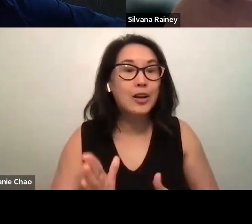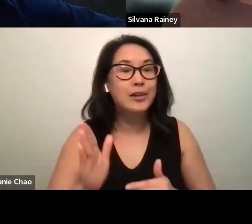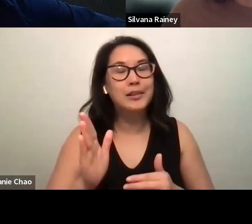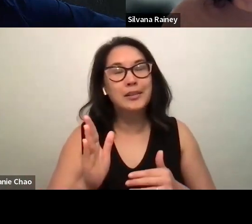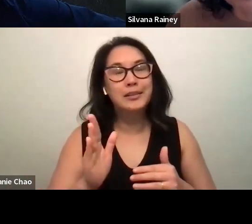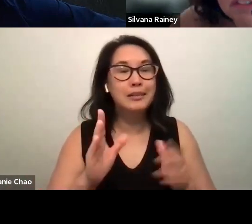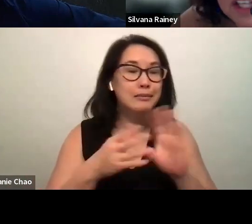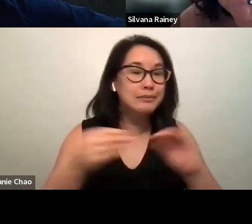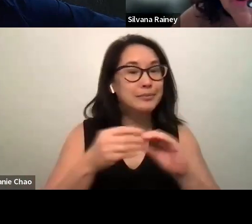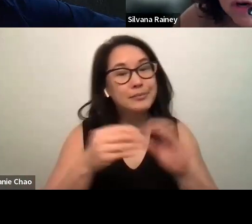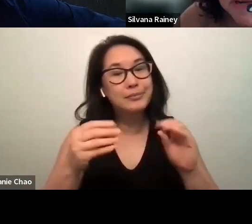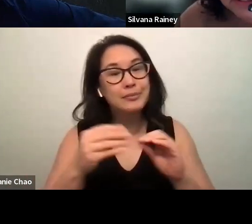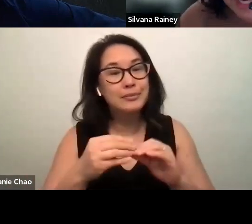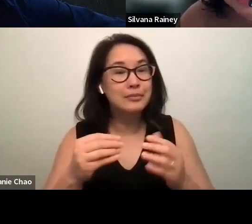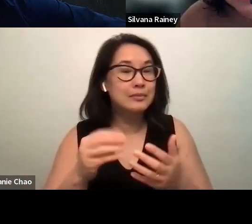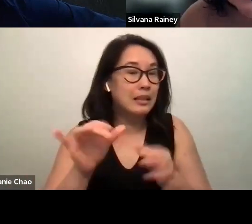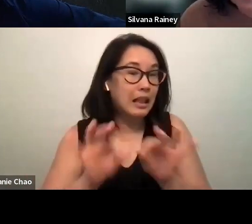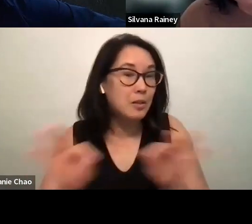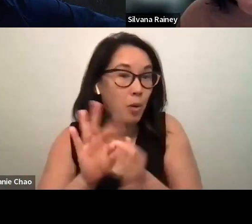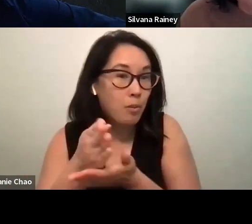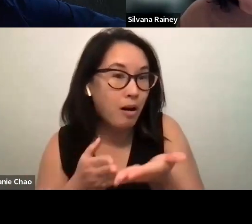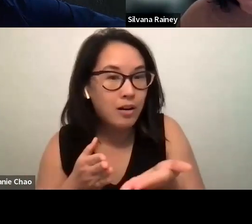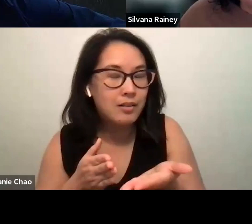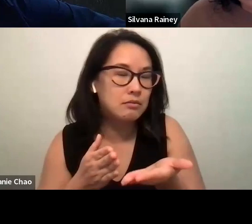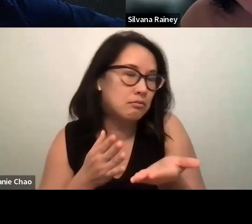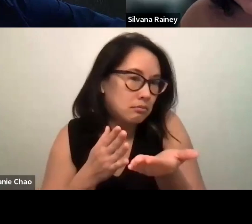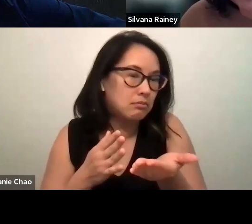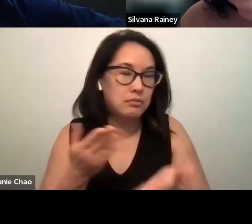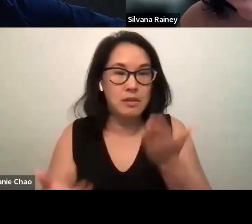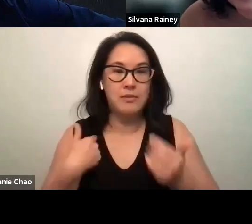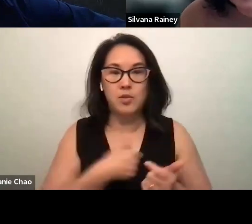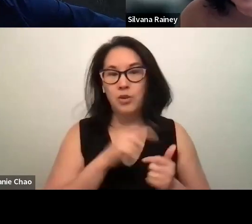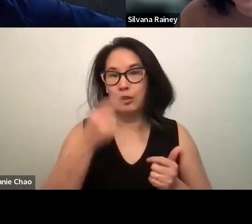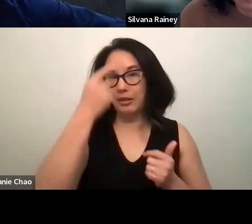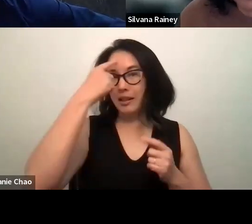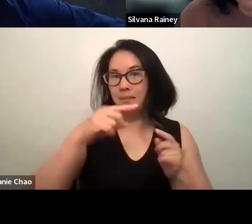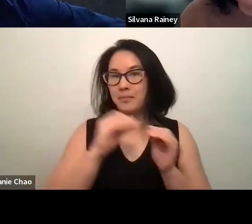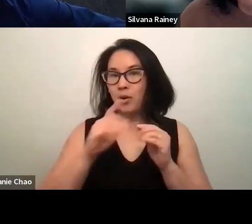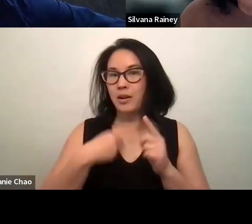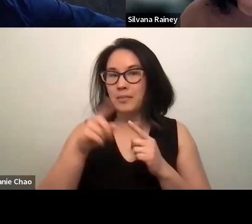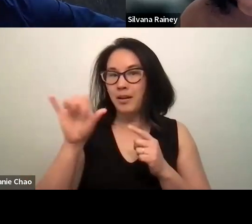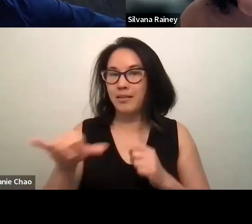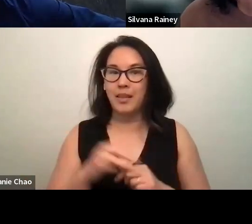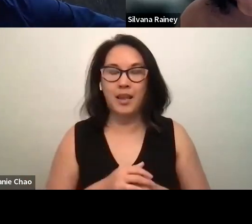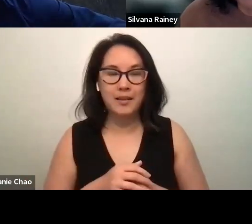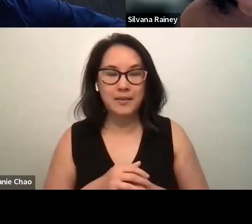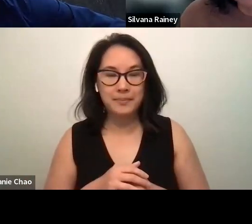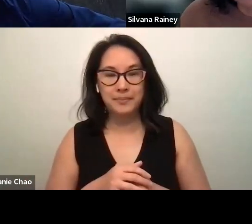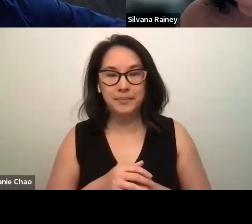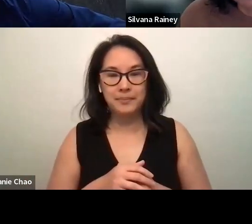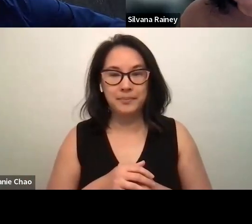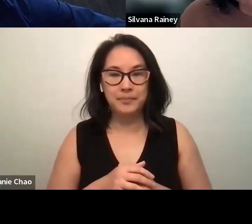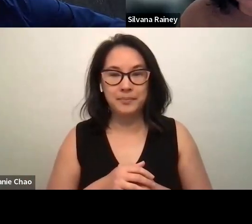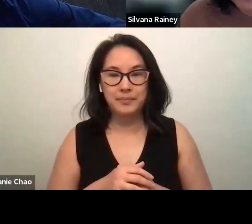know if we should think more about that, that when you have the caption, it should